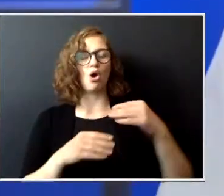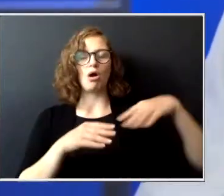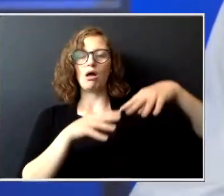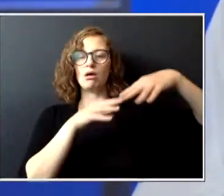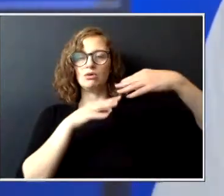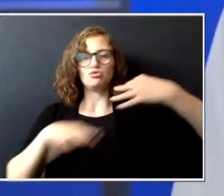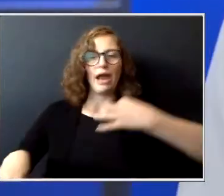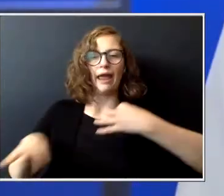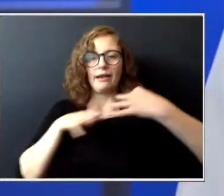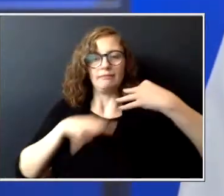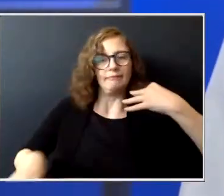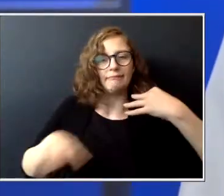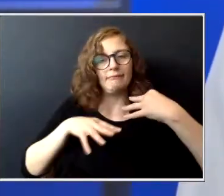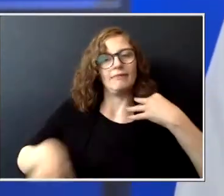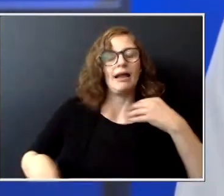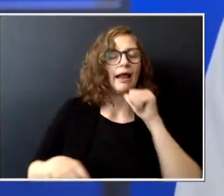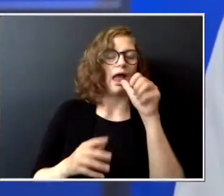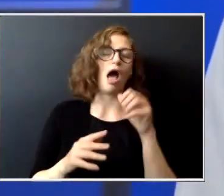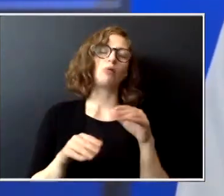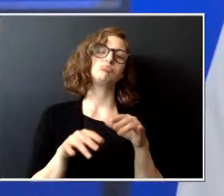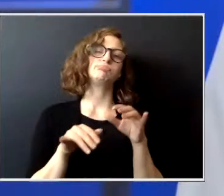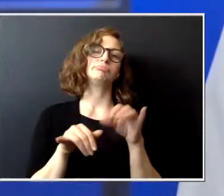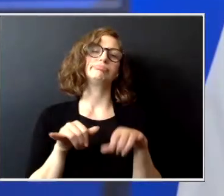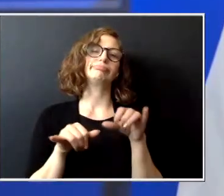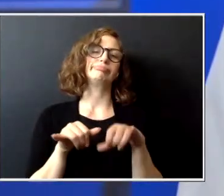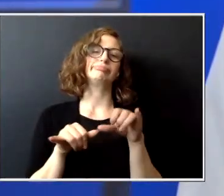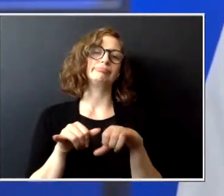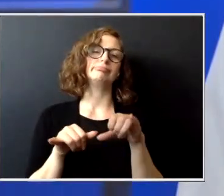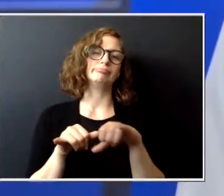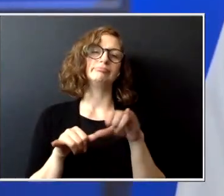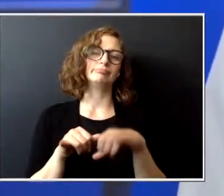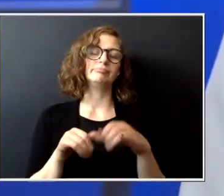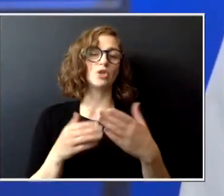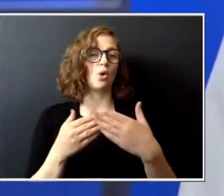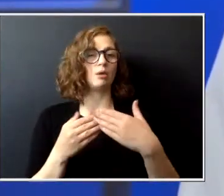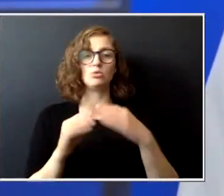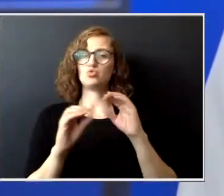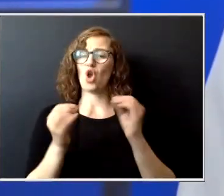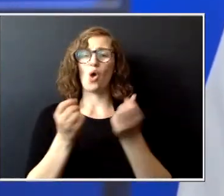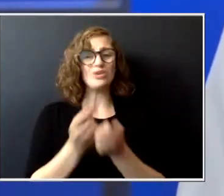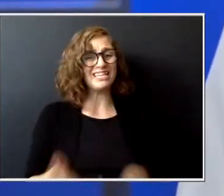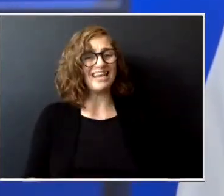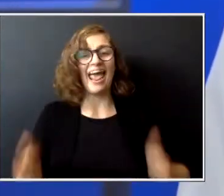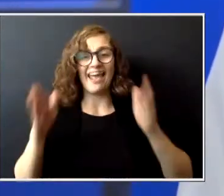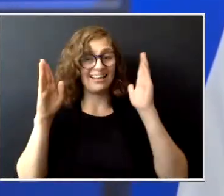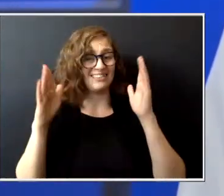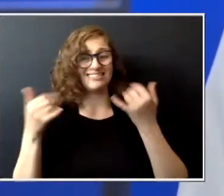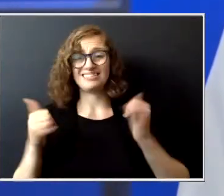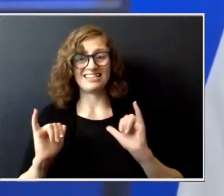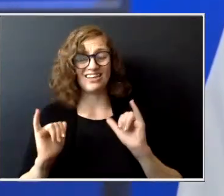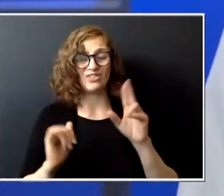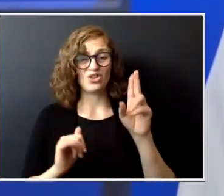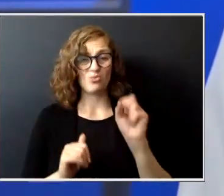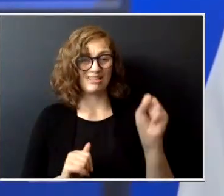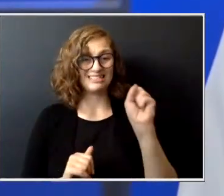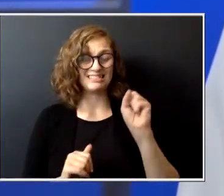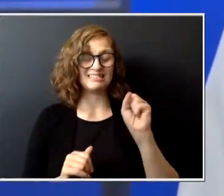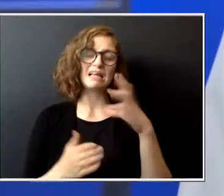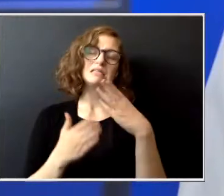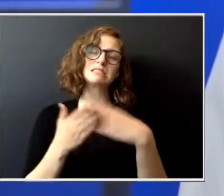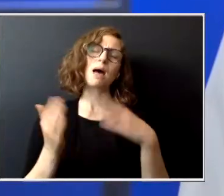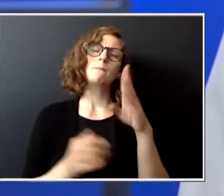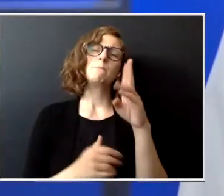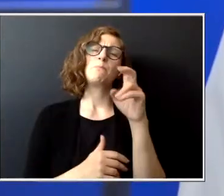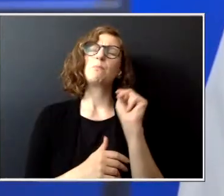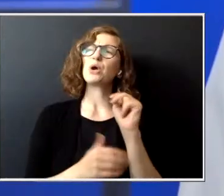that this is the better practice. So almost there are no tanks remaining in the United States. There were some burn centers within last decade or